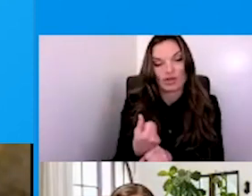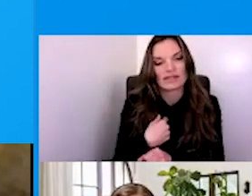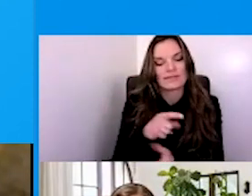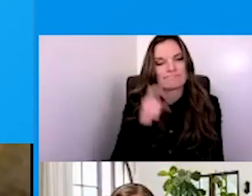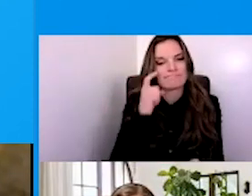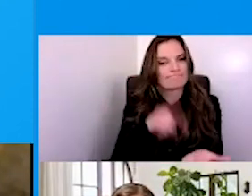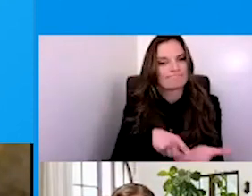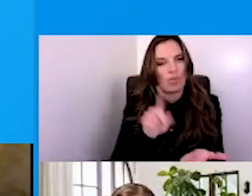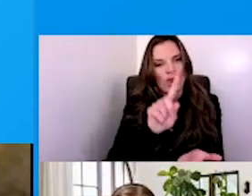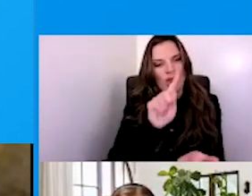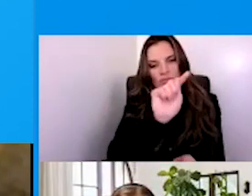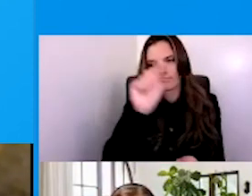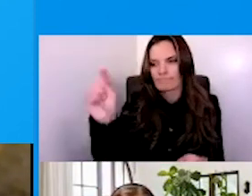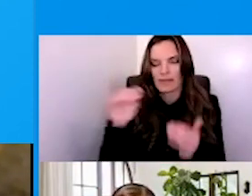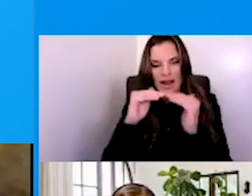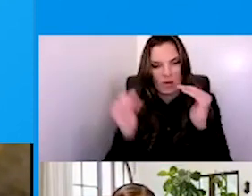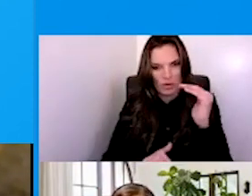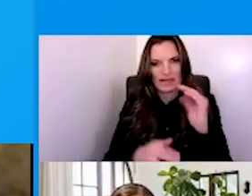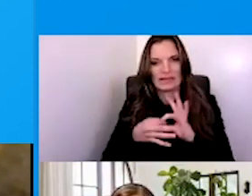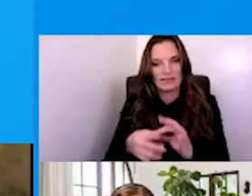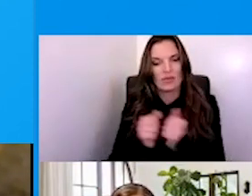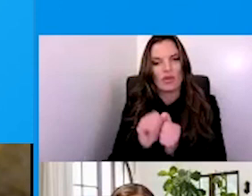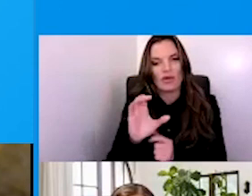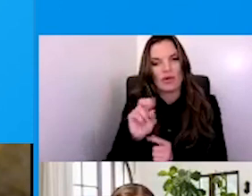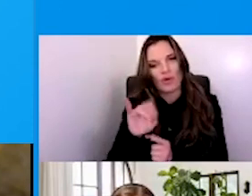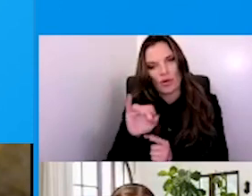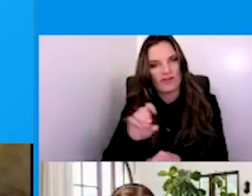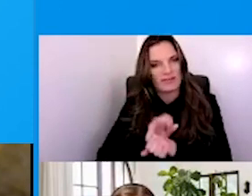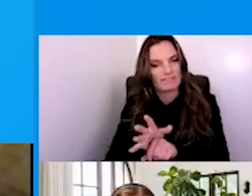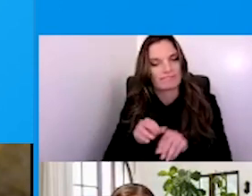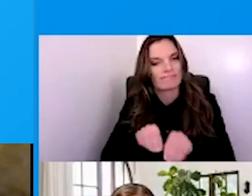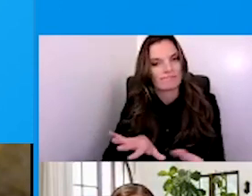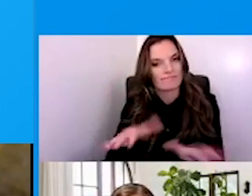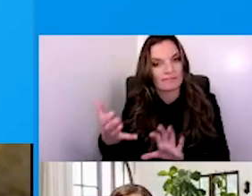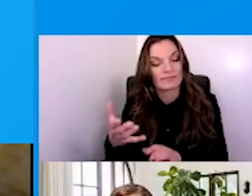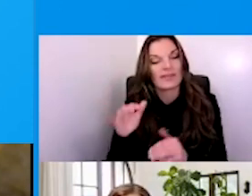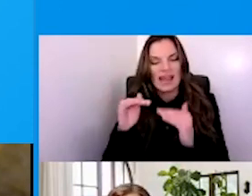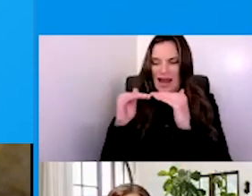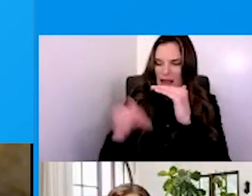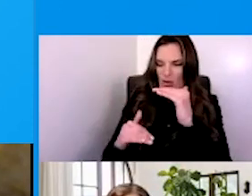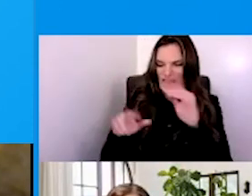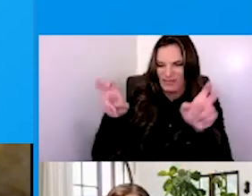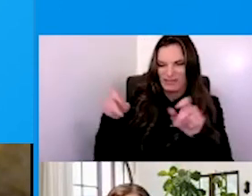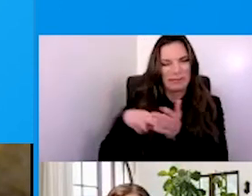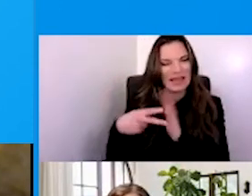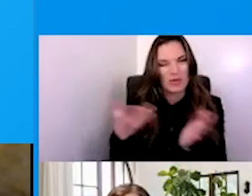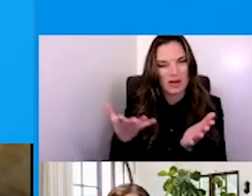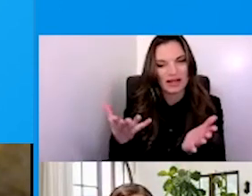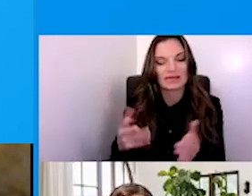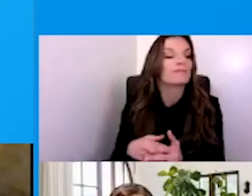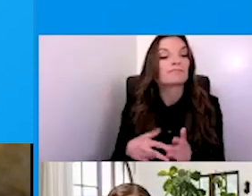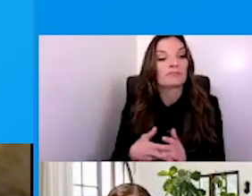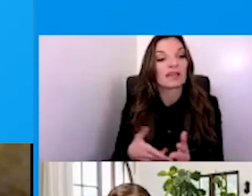in COVID-19 and our response. And I define inequities as those gaps in outcome that